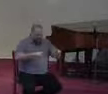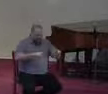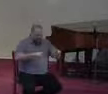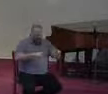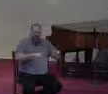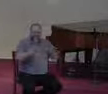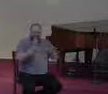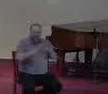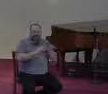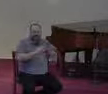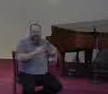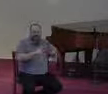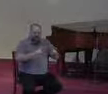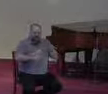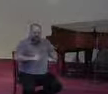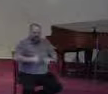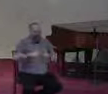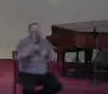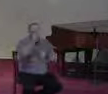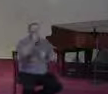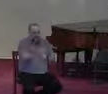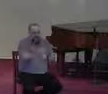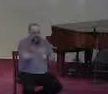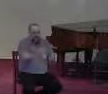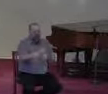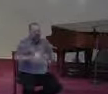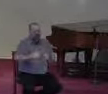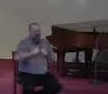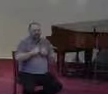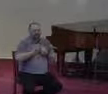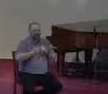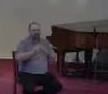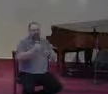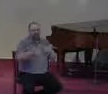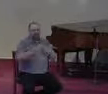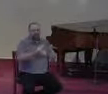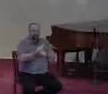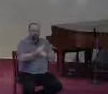faithfully, by living a godly life, and by giving grace?